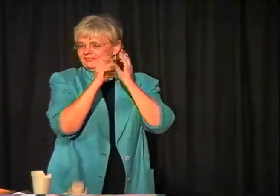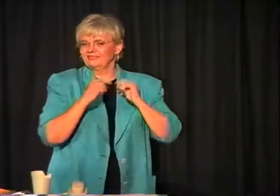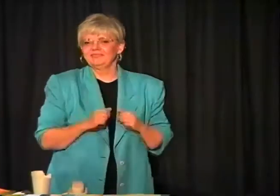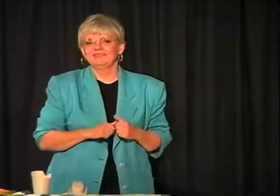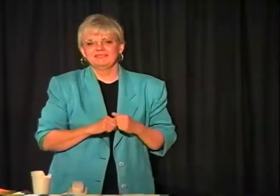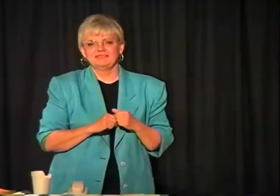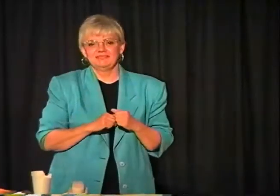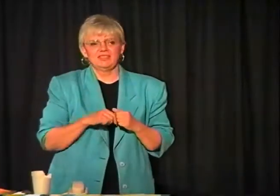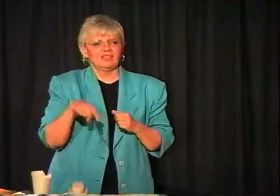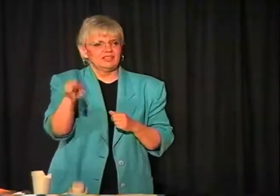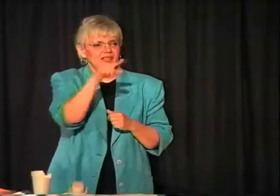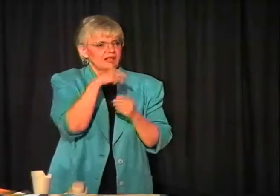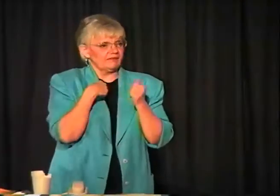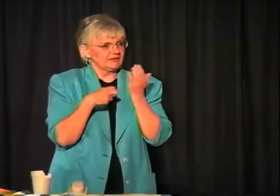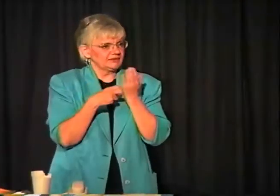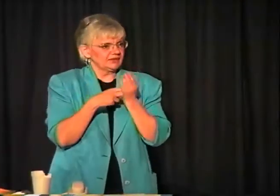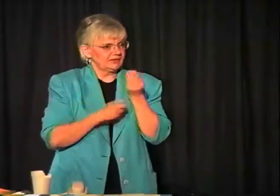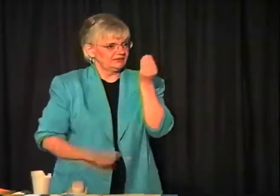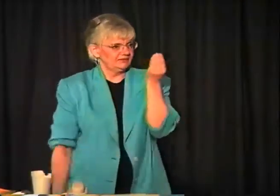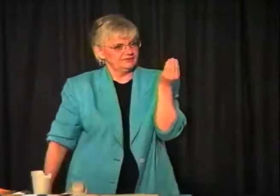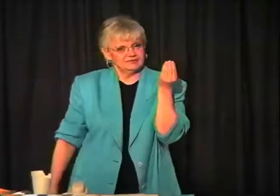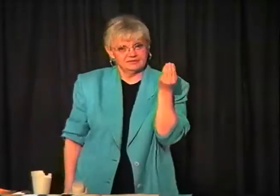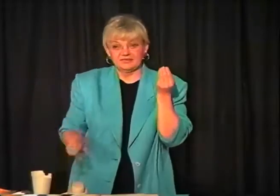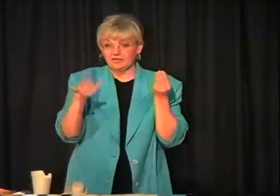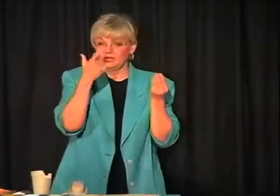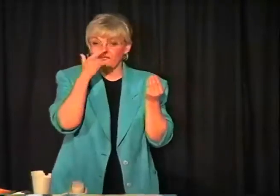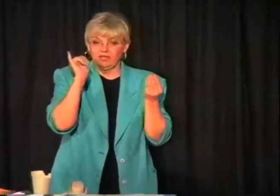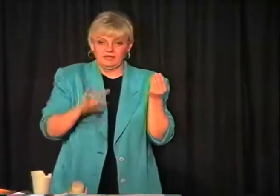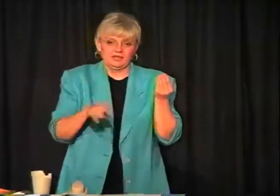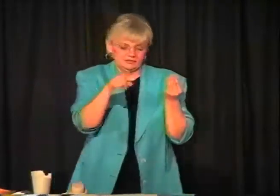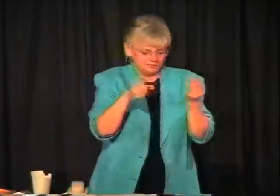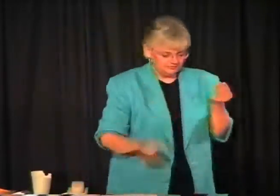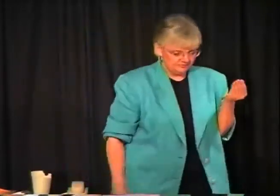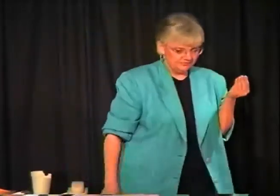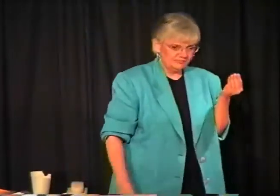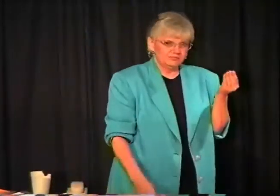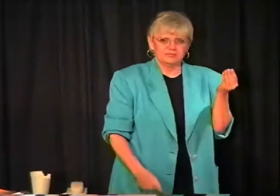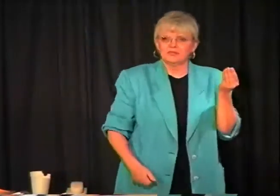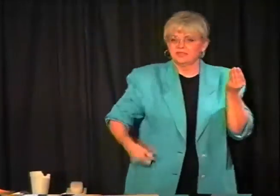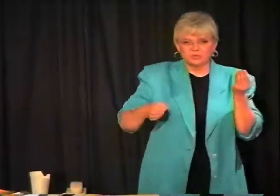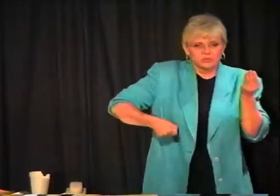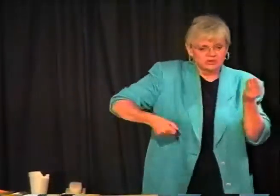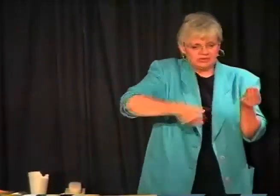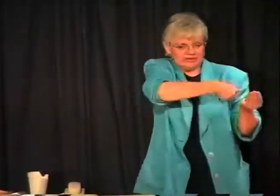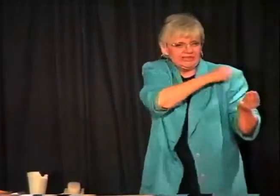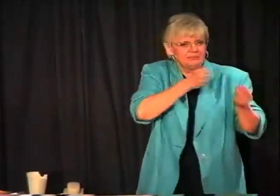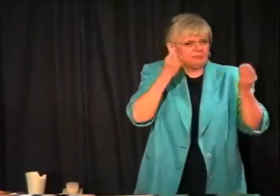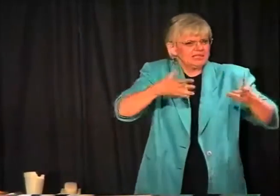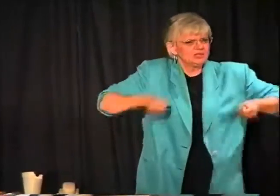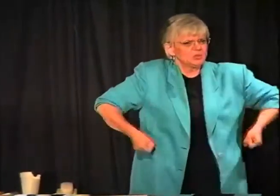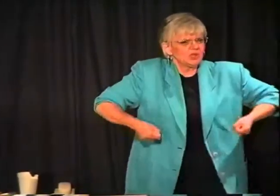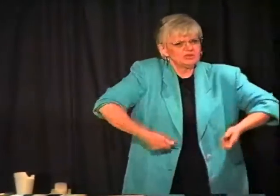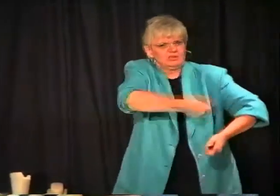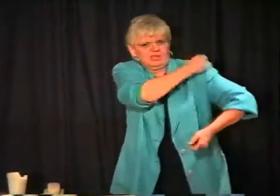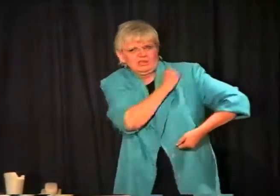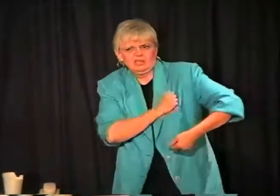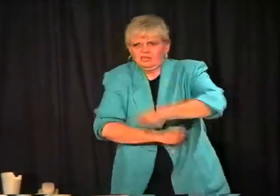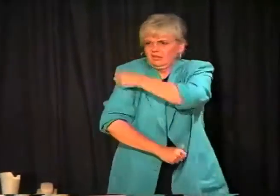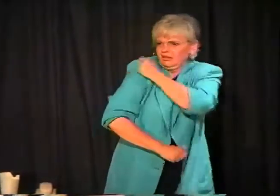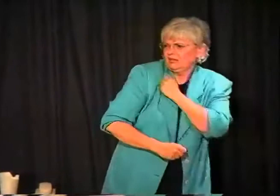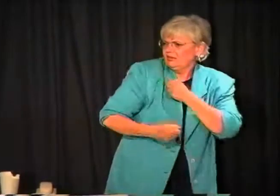I watch the hearing people file in. And they have their boarding card. And here's what they look like. They've got their